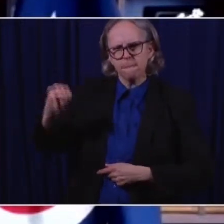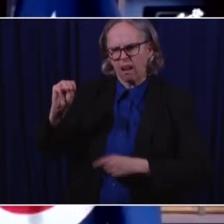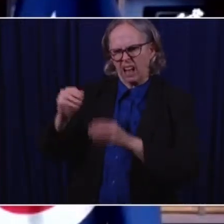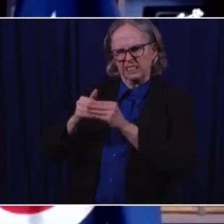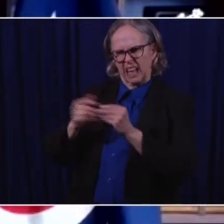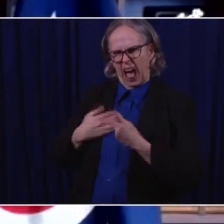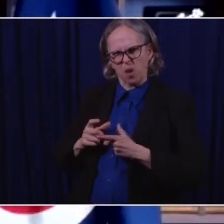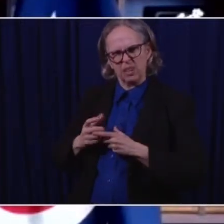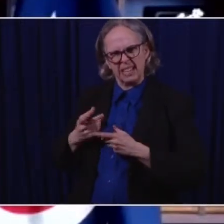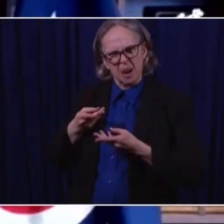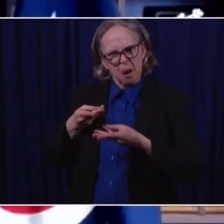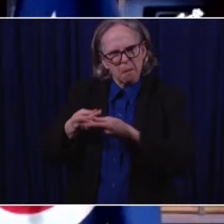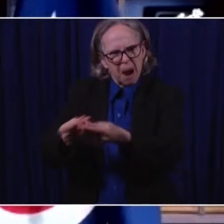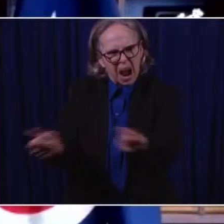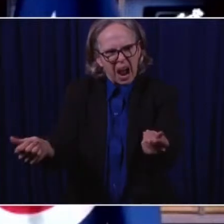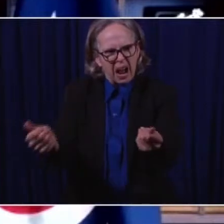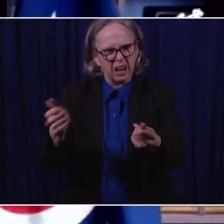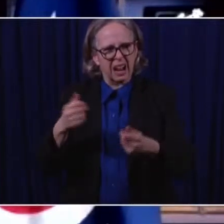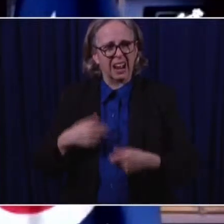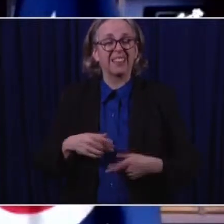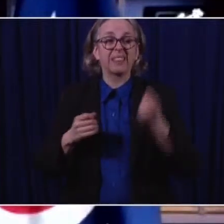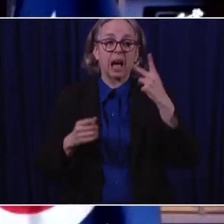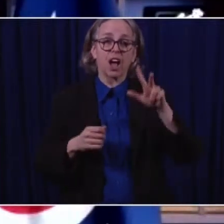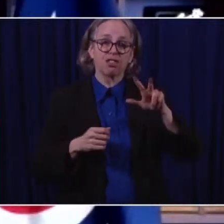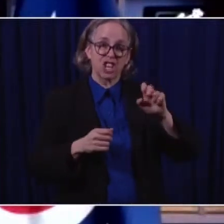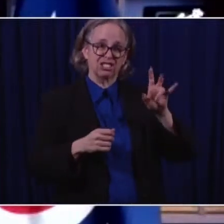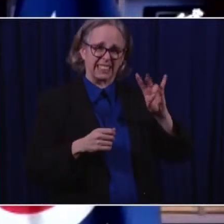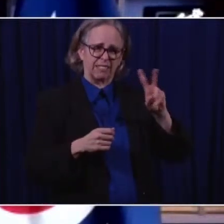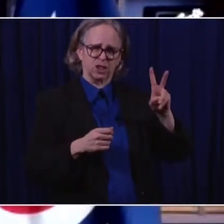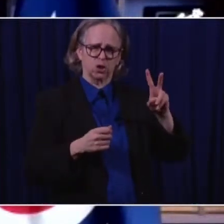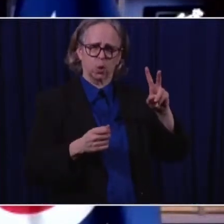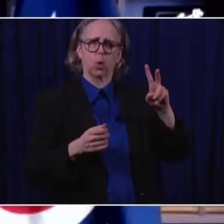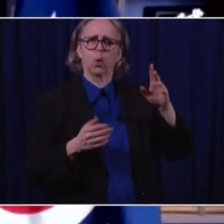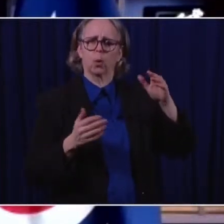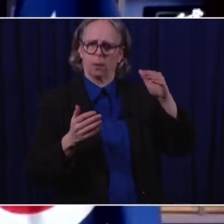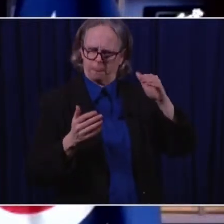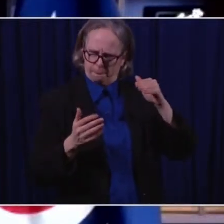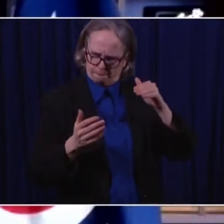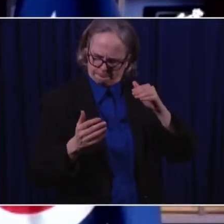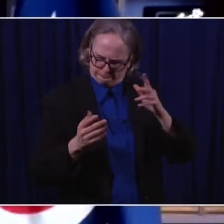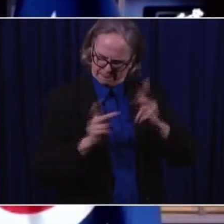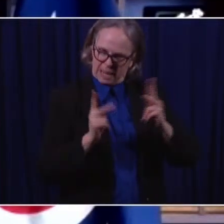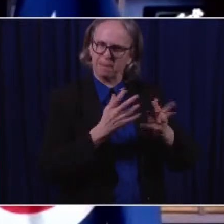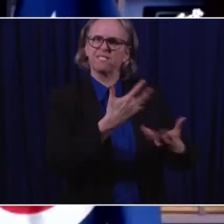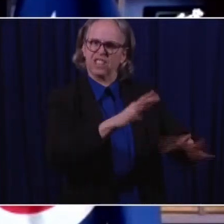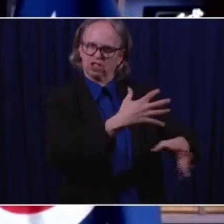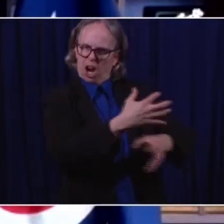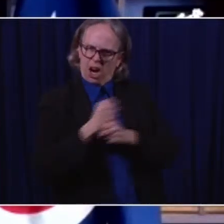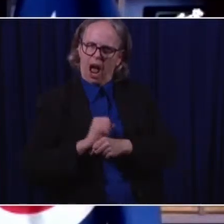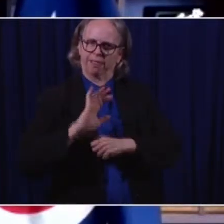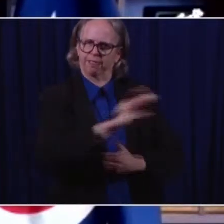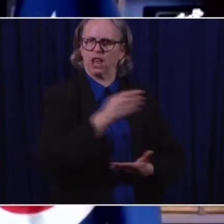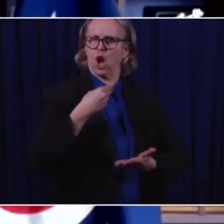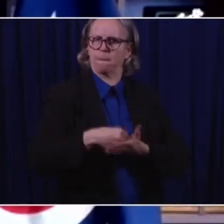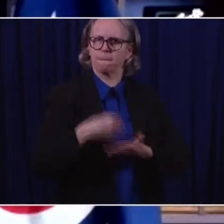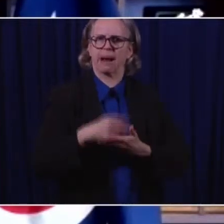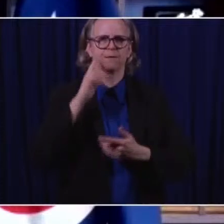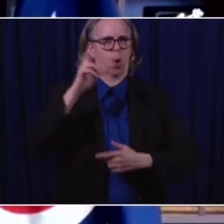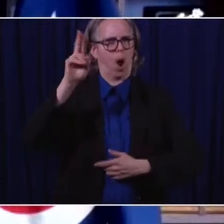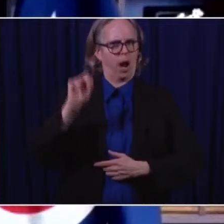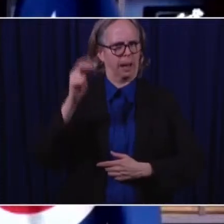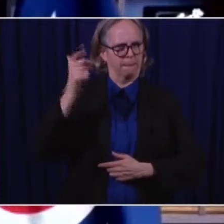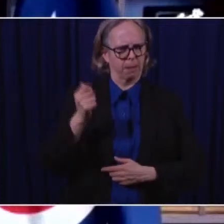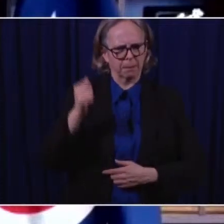372,000 Ohioans receiving pandemic unemployment assistance, which again includes the additional $300 a week